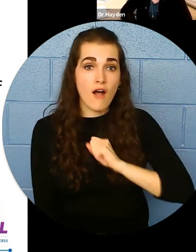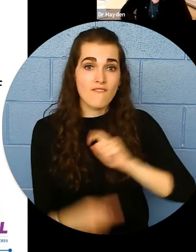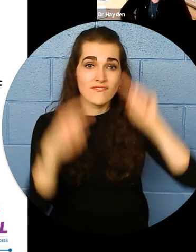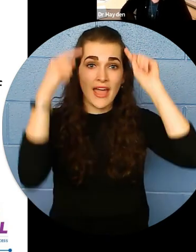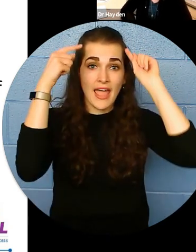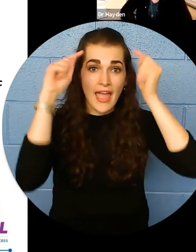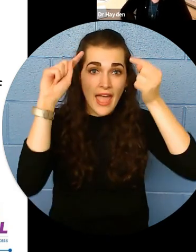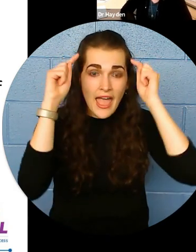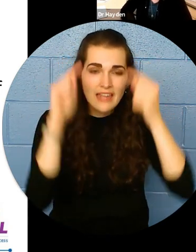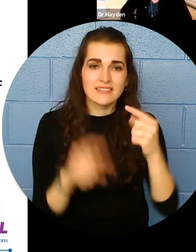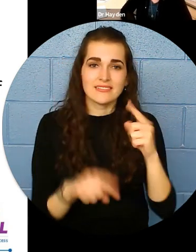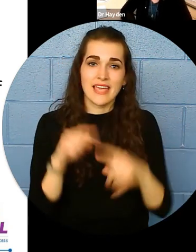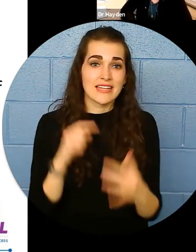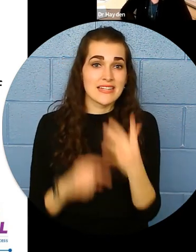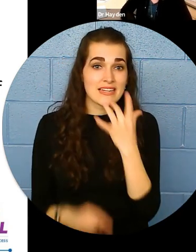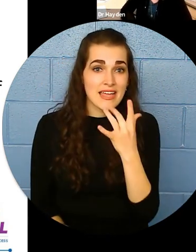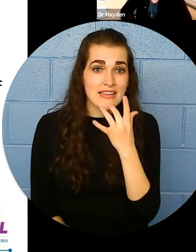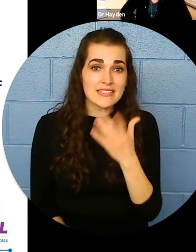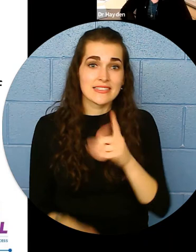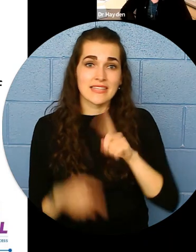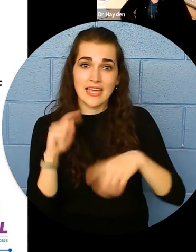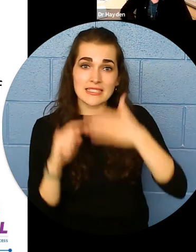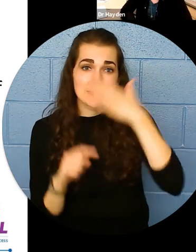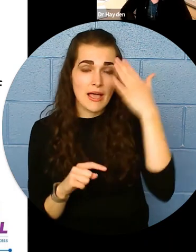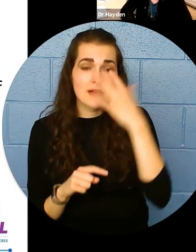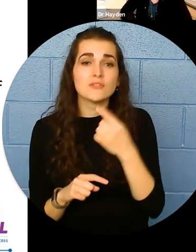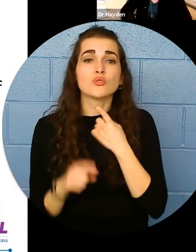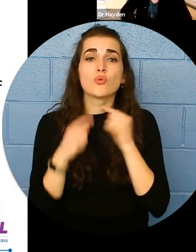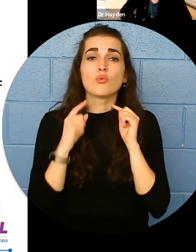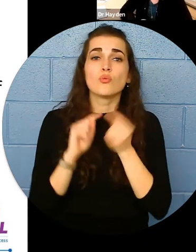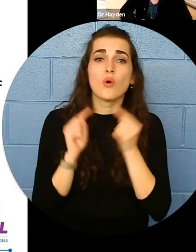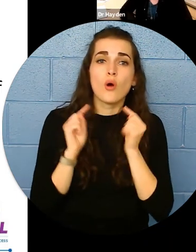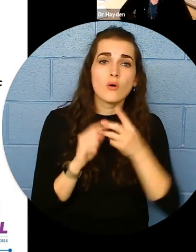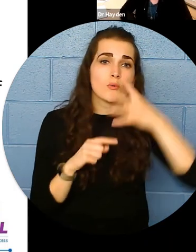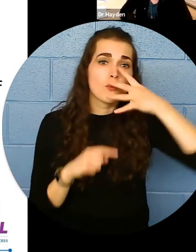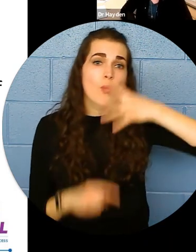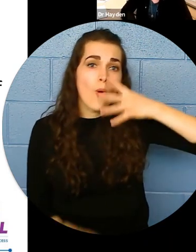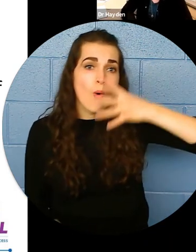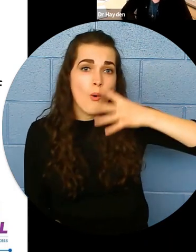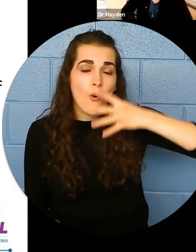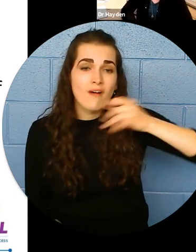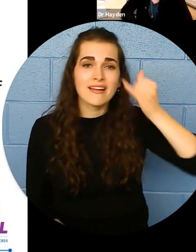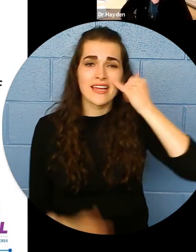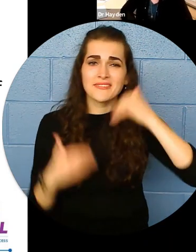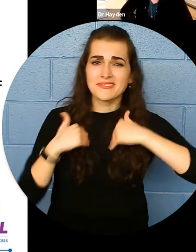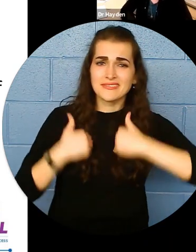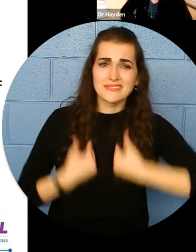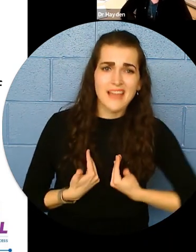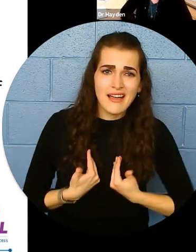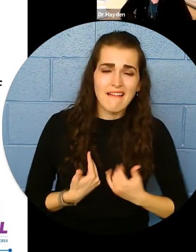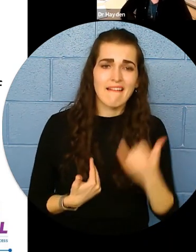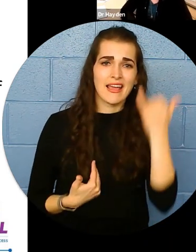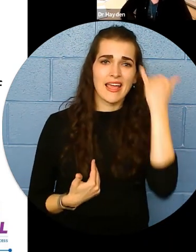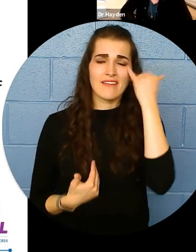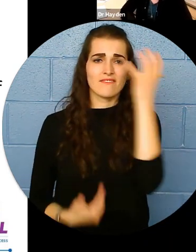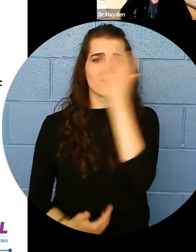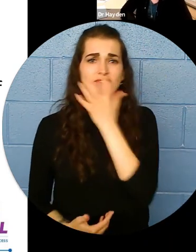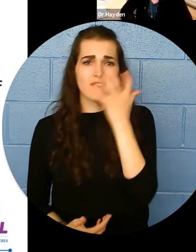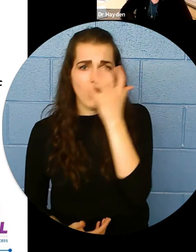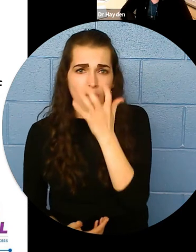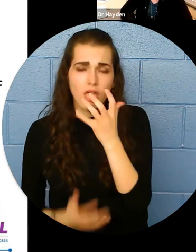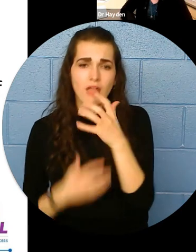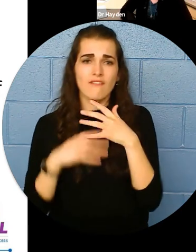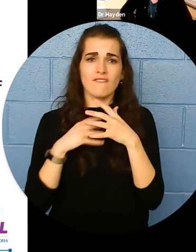headache, loss of taste or smell, a sore throat, a runny nose, if they're tired, if they have nausea or vomiting